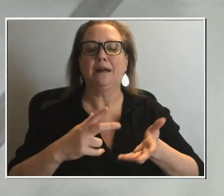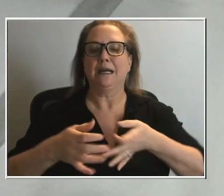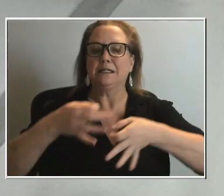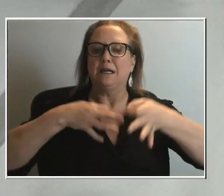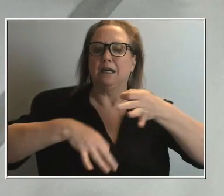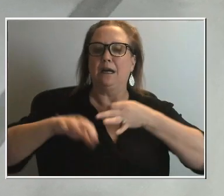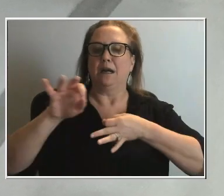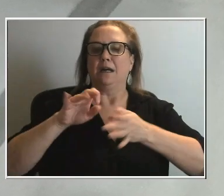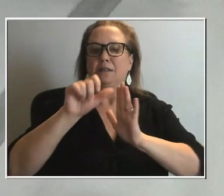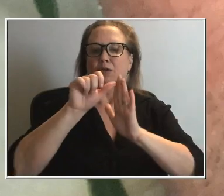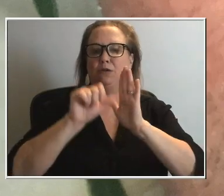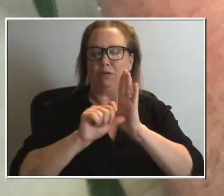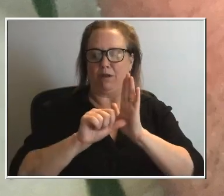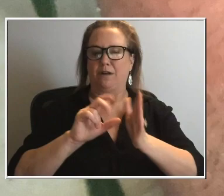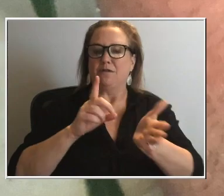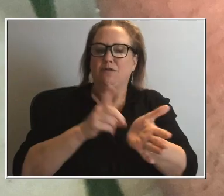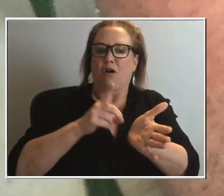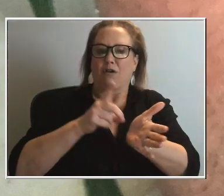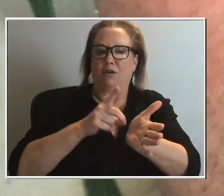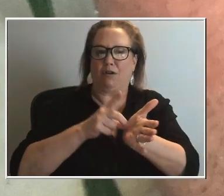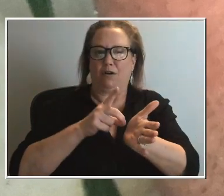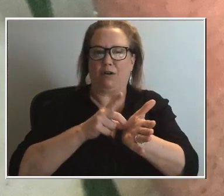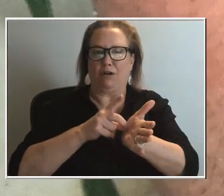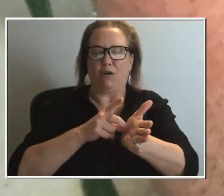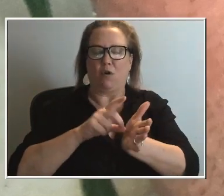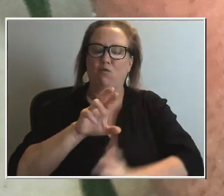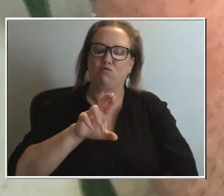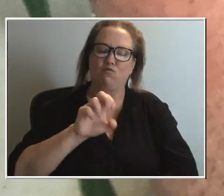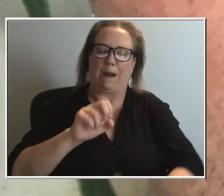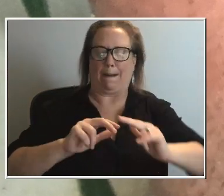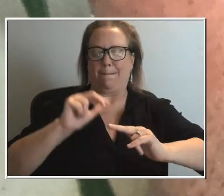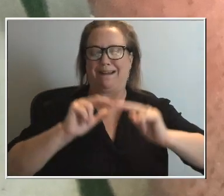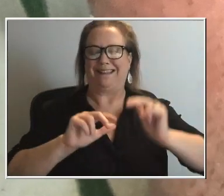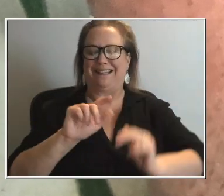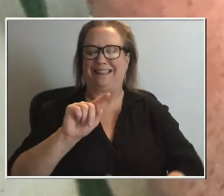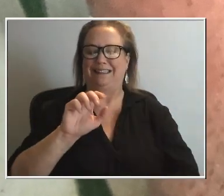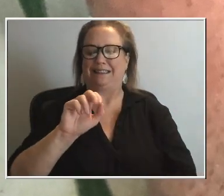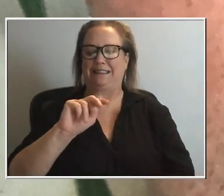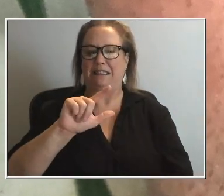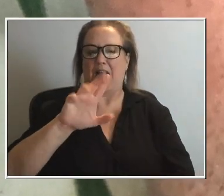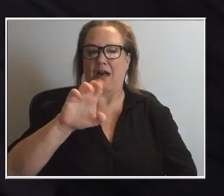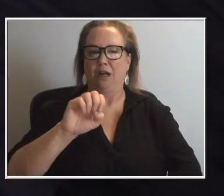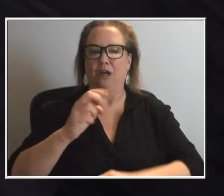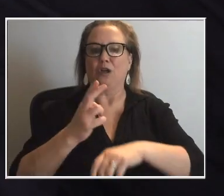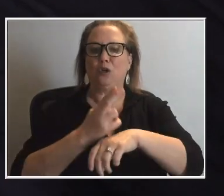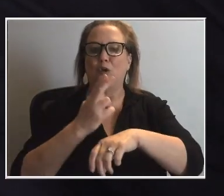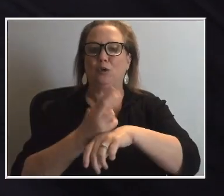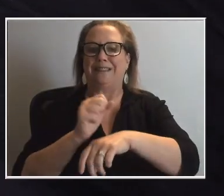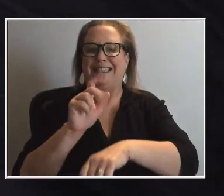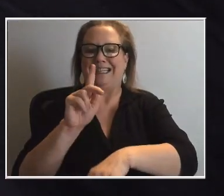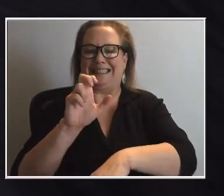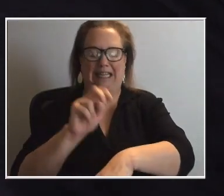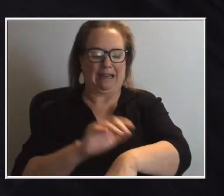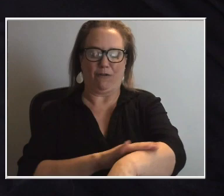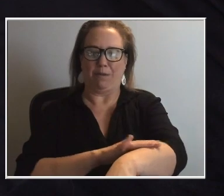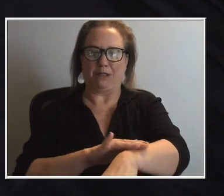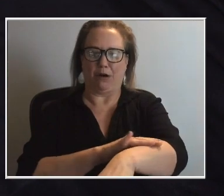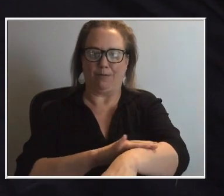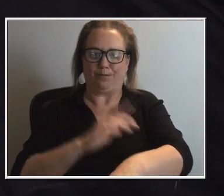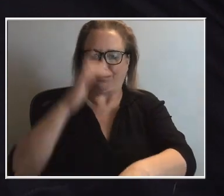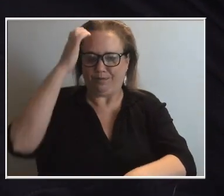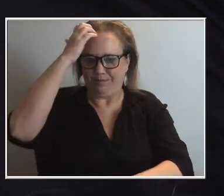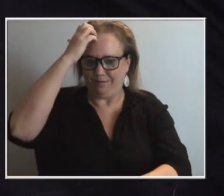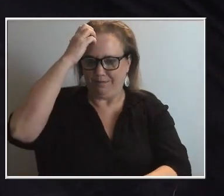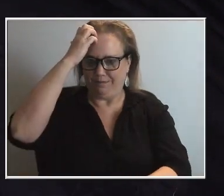Dr. Kakarala basically rebuilt Jason's tongue using the skin from his forearm. You can see right here that